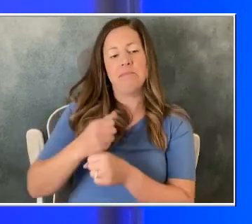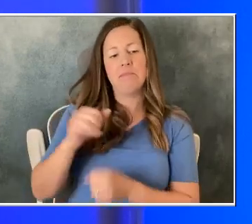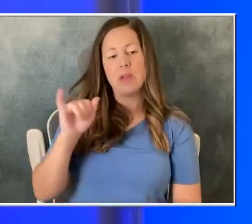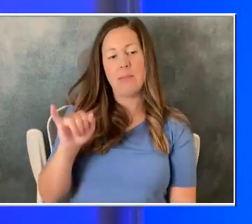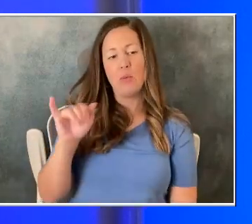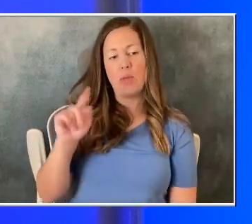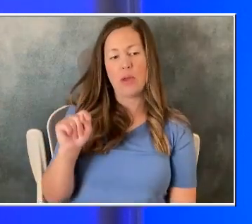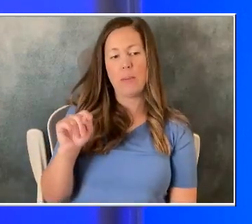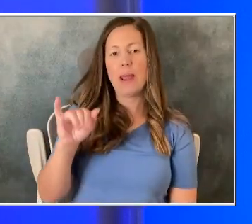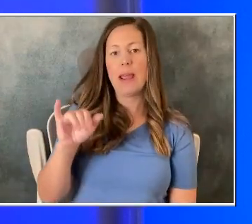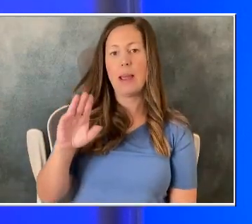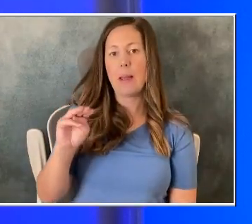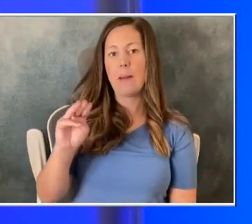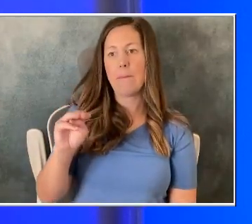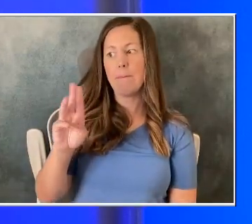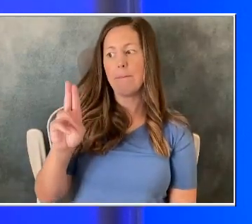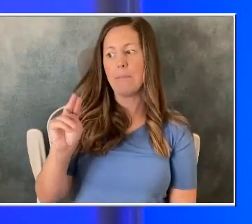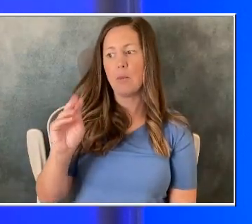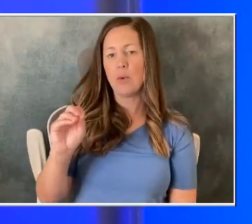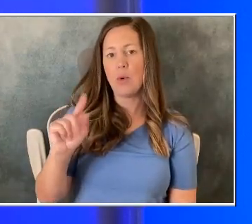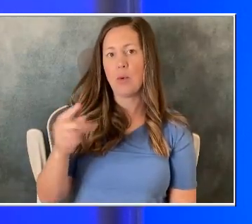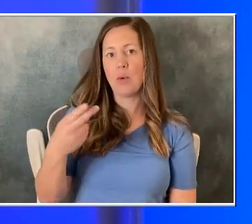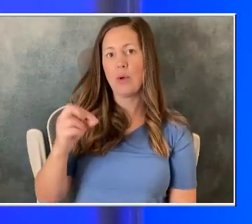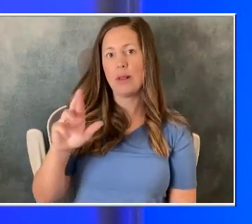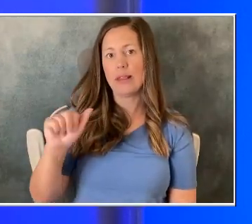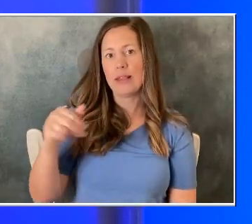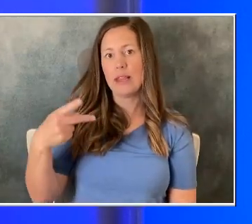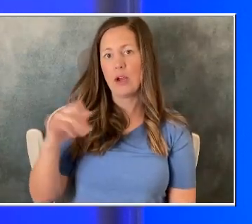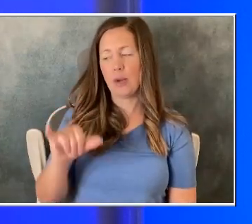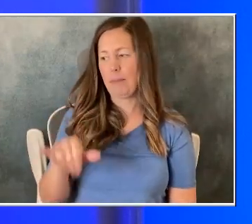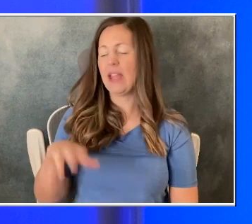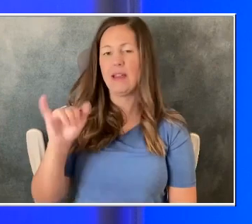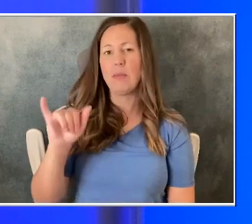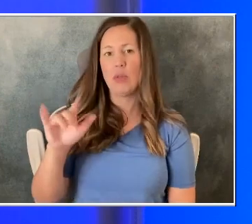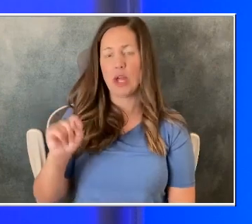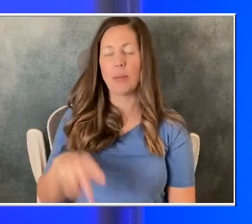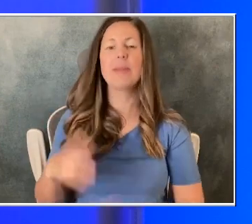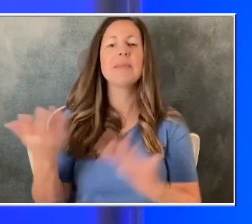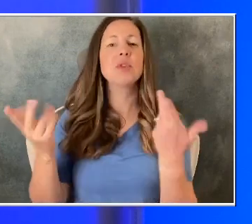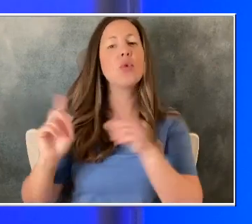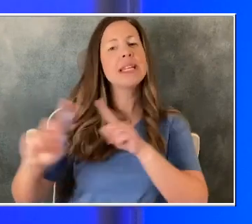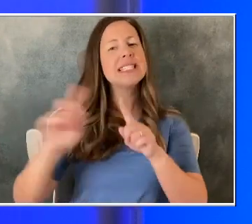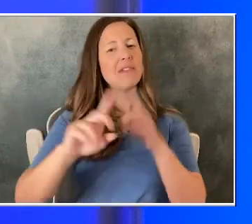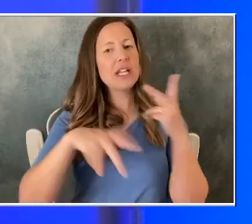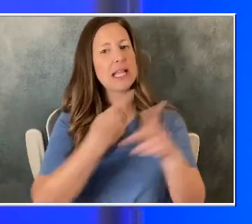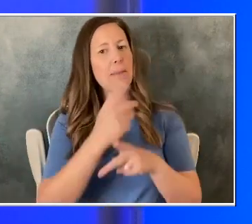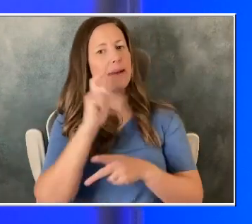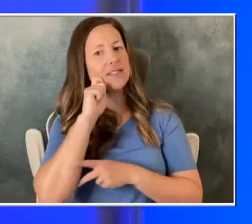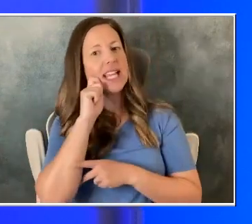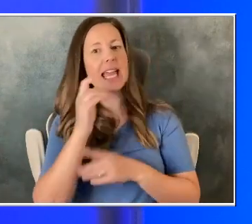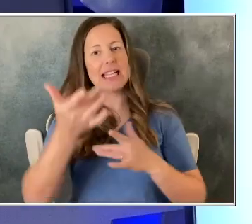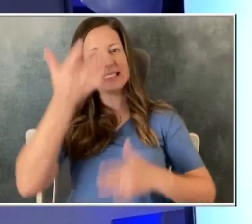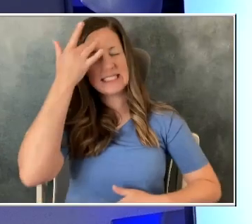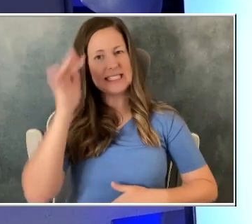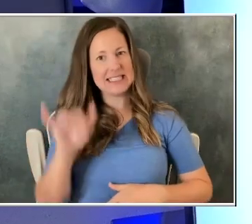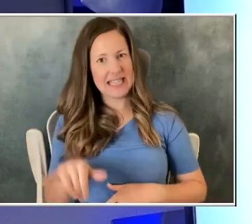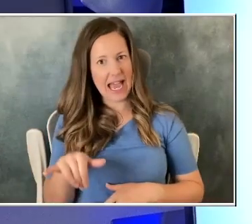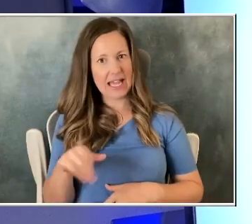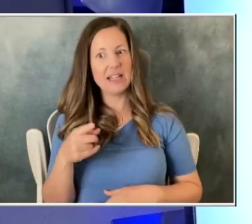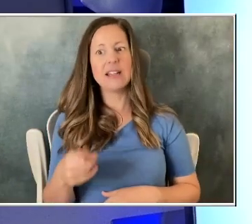or old-fashioned skin diseases like psoriasis, autoimmune blistering diseases, or eczema. That's the challenge. I think you just called me